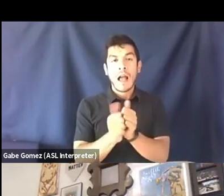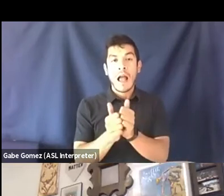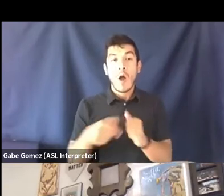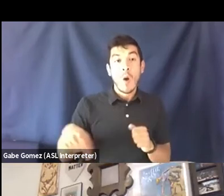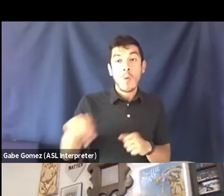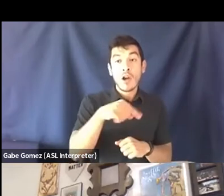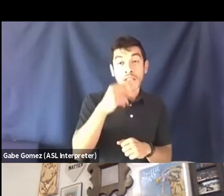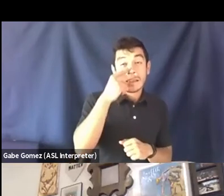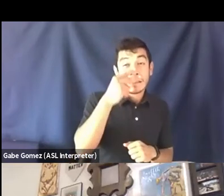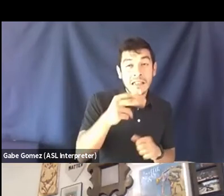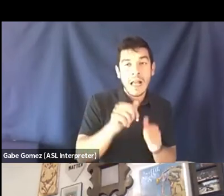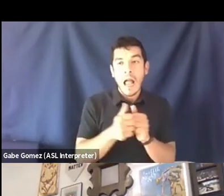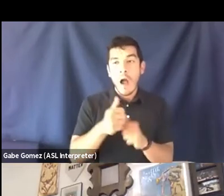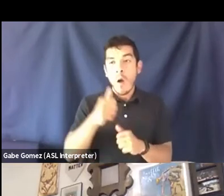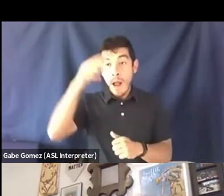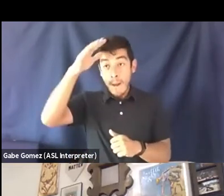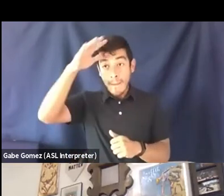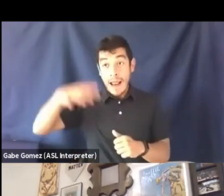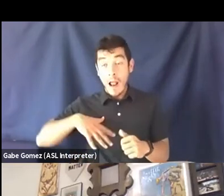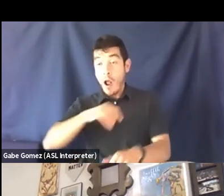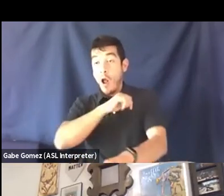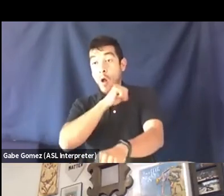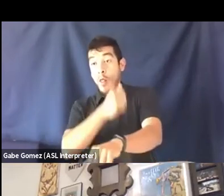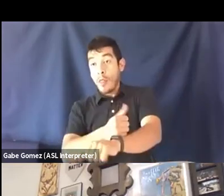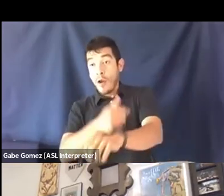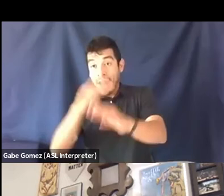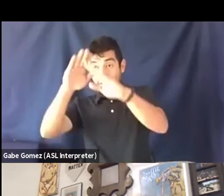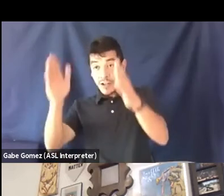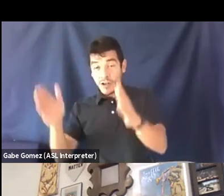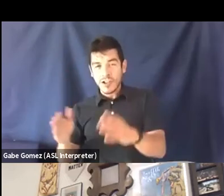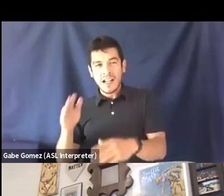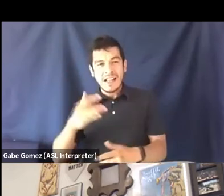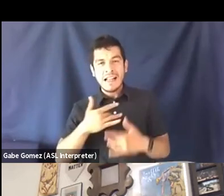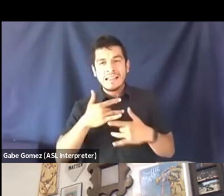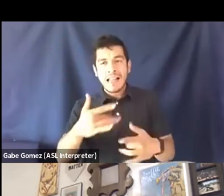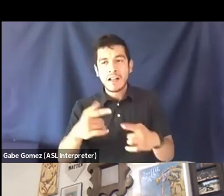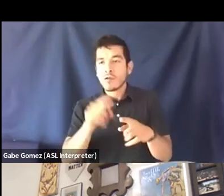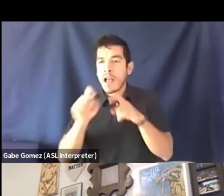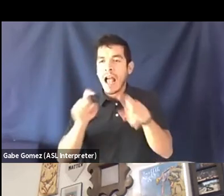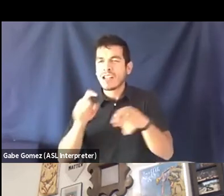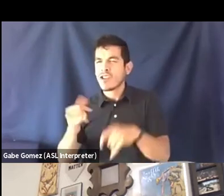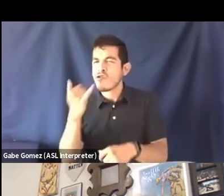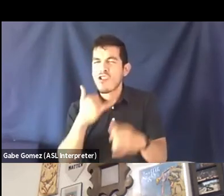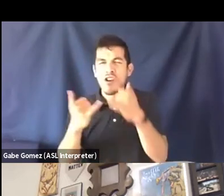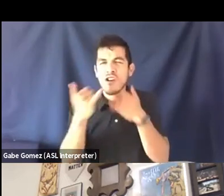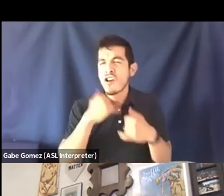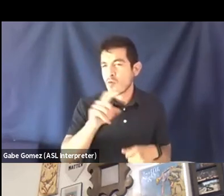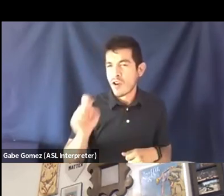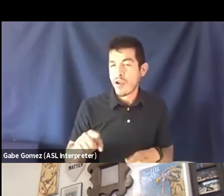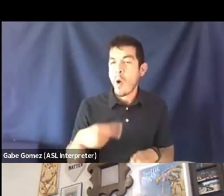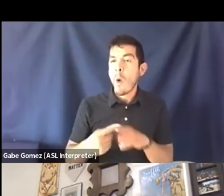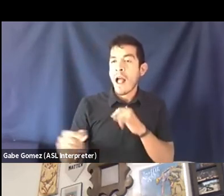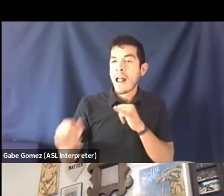slowly seeing now how male authority figures tend to ask the wrong questions when they're